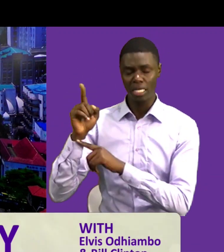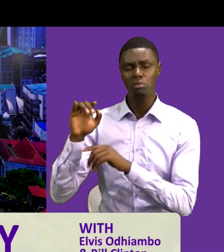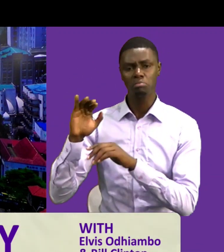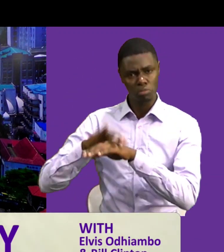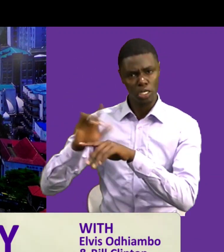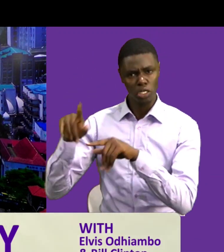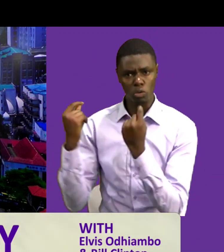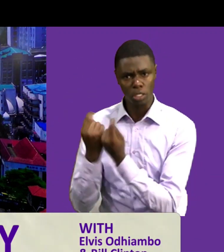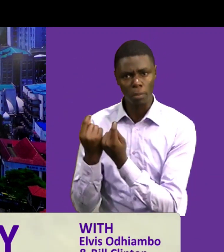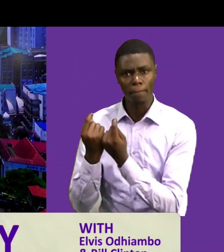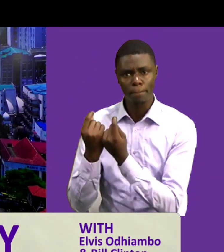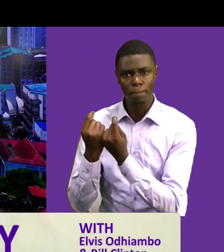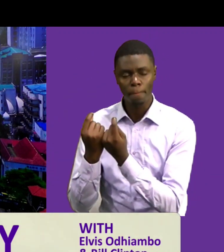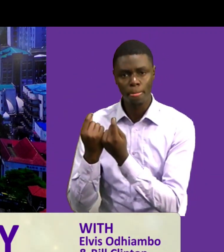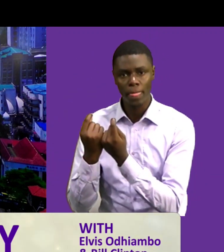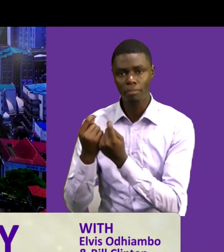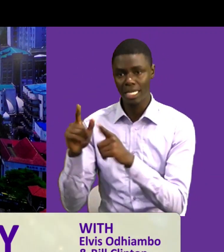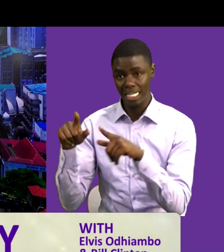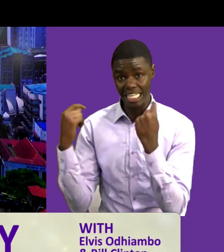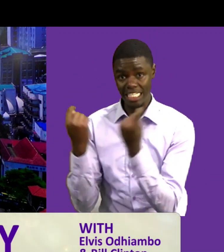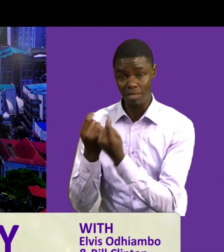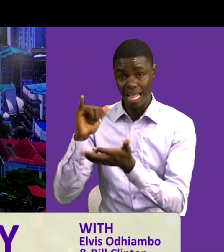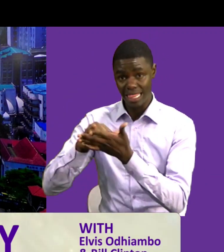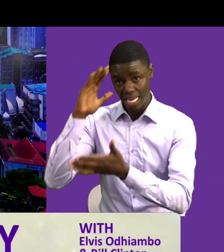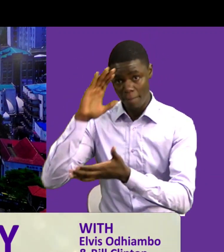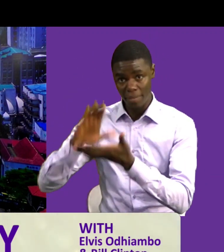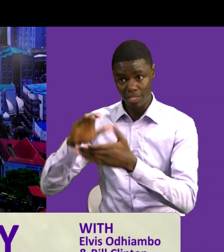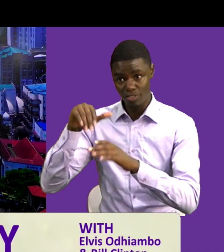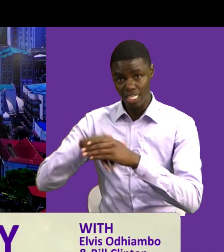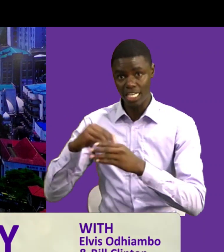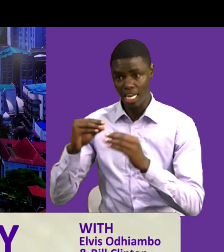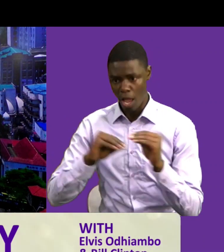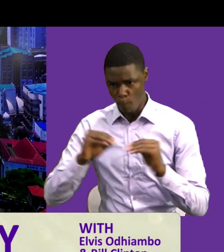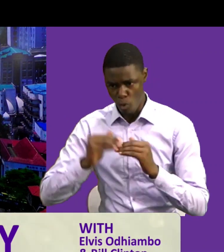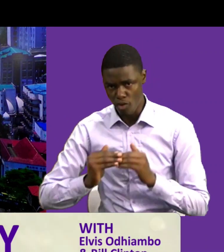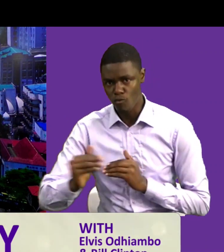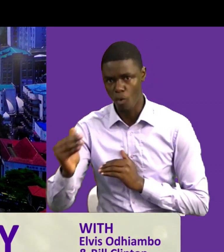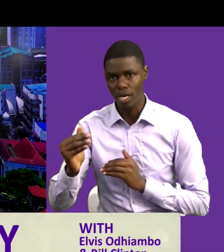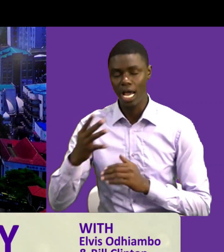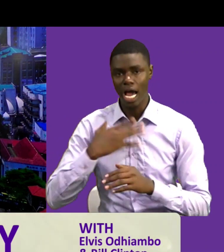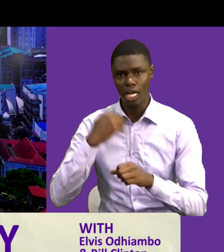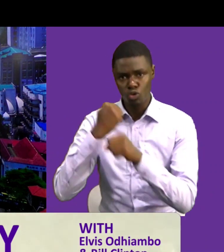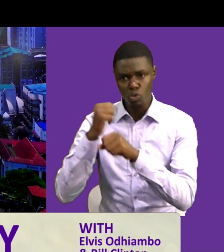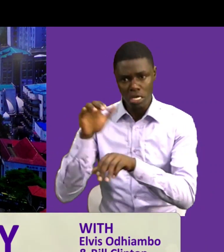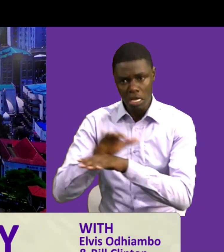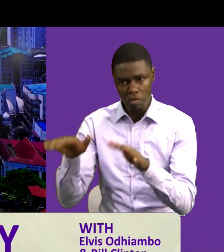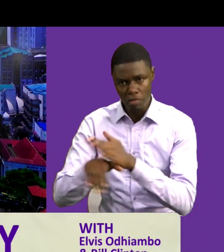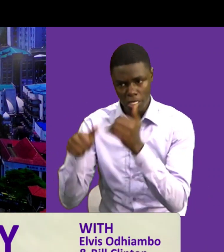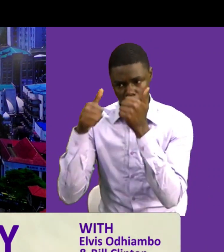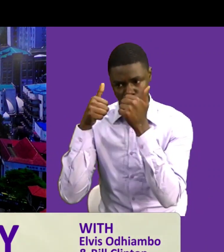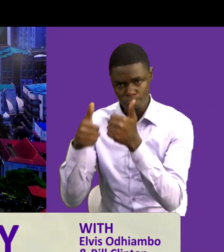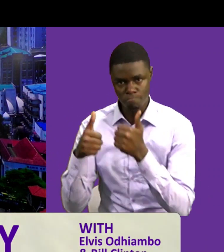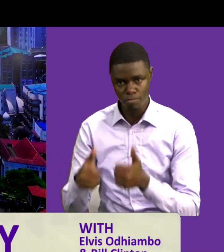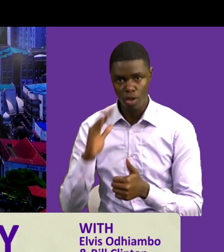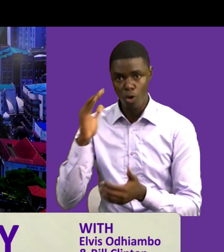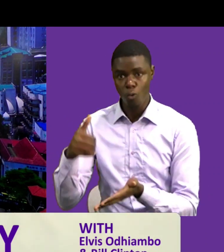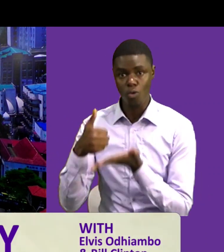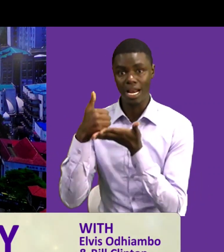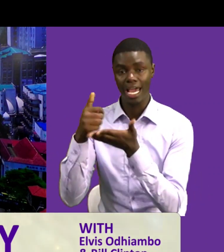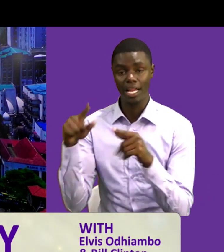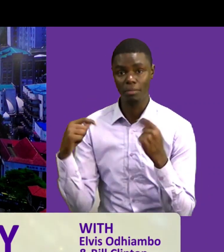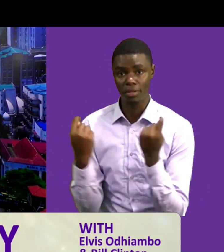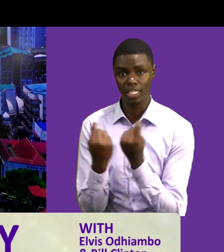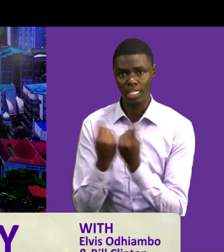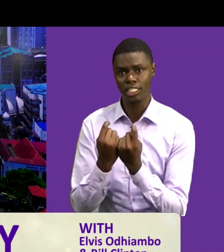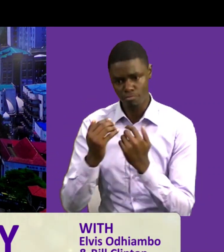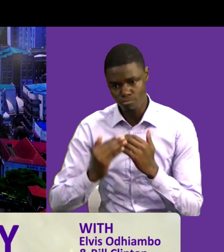good team. It's a team that believes in moving forward, believes in doing everything that will help the